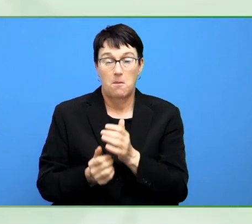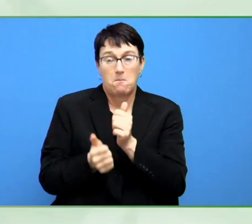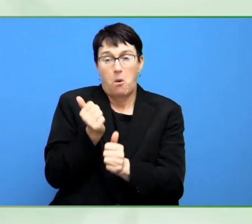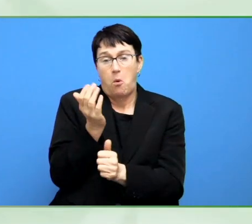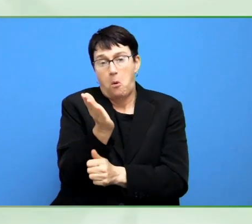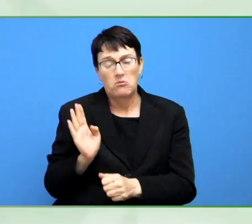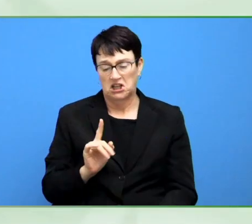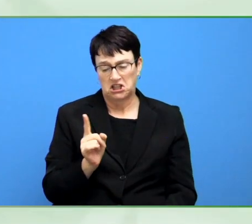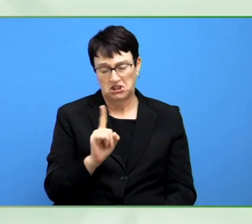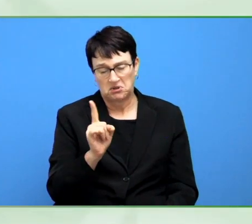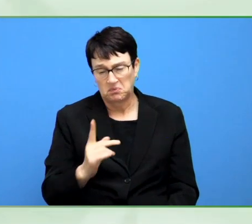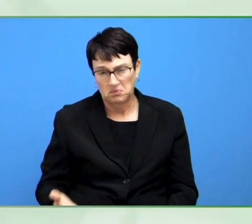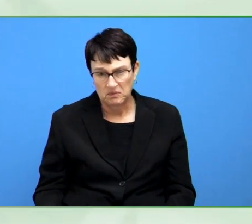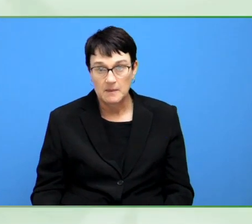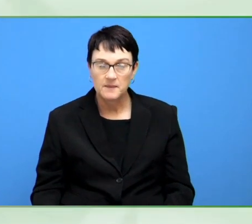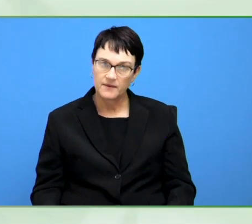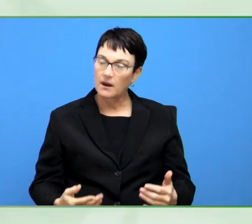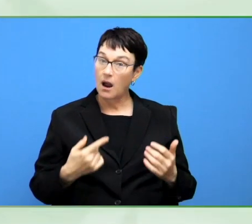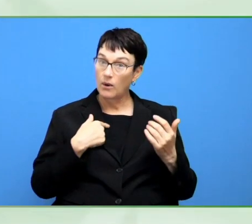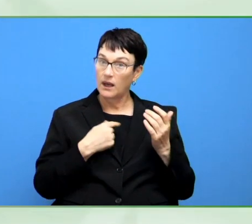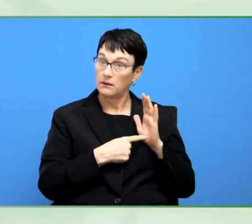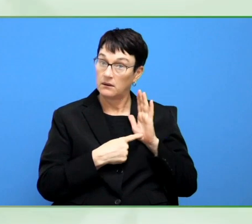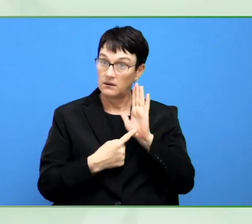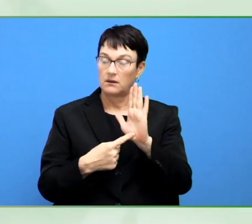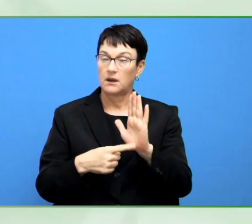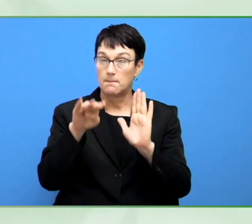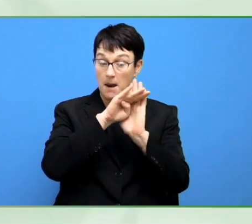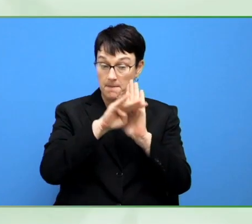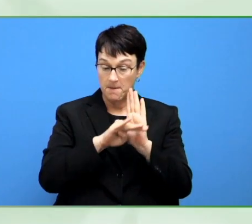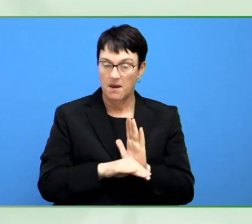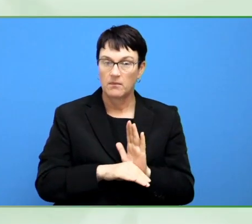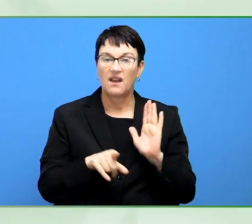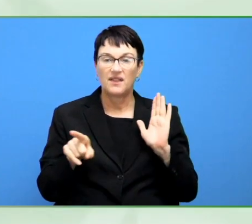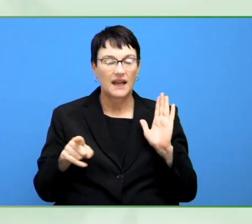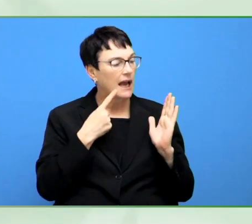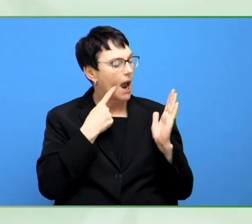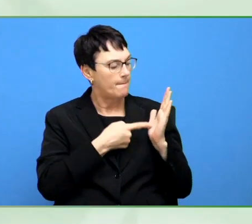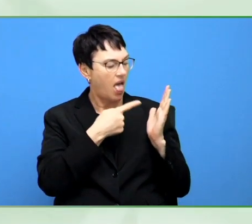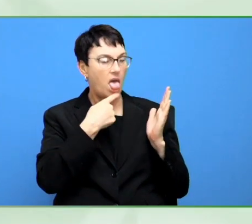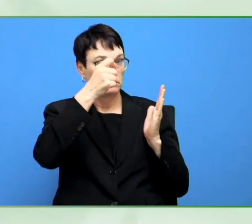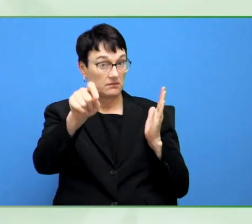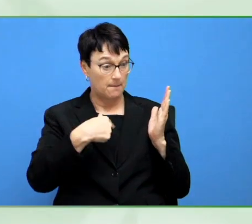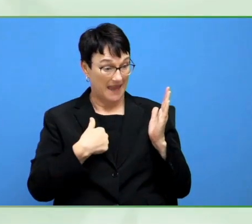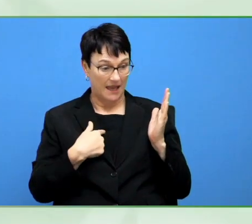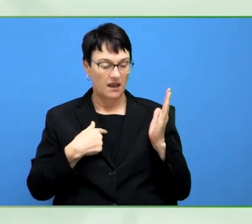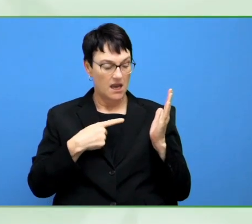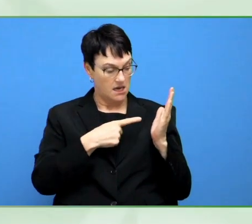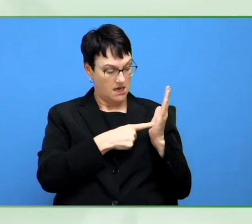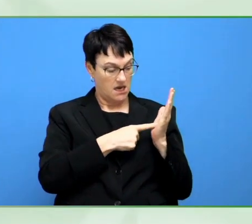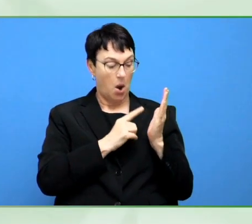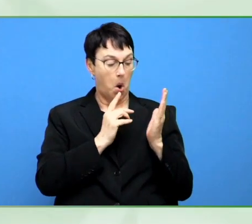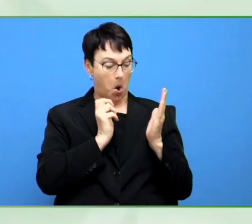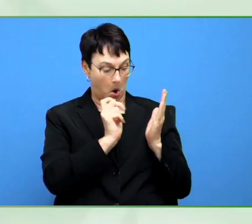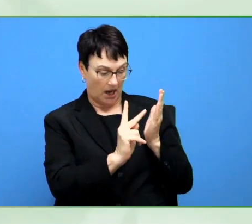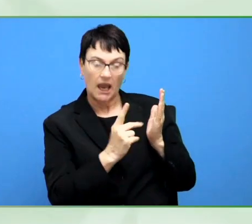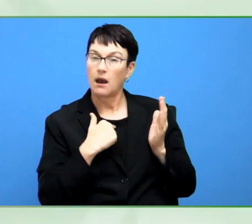the companies to think, well, that's what I need to be compliant with, and that's it. But more and more companies see that, well, this is